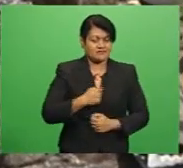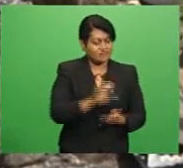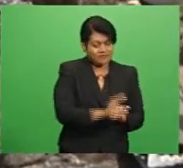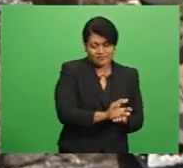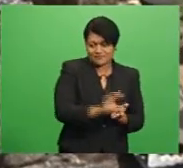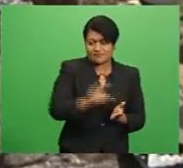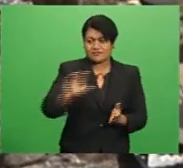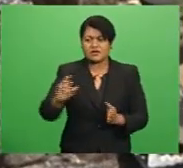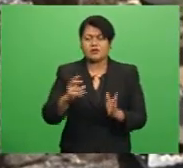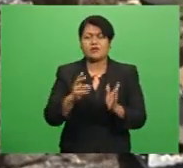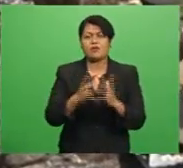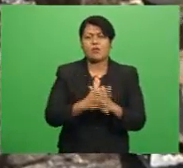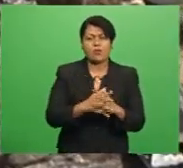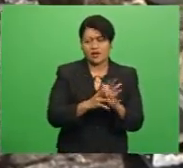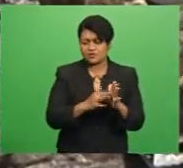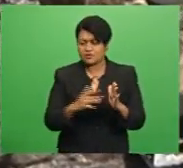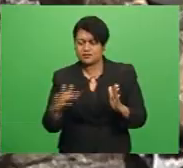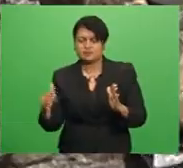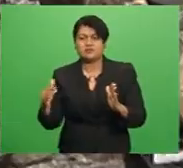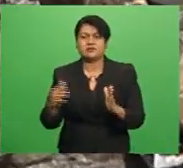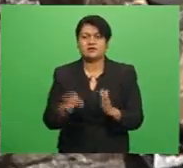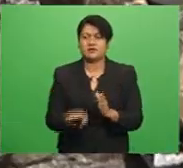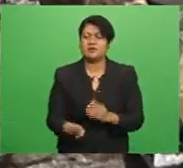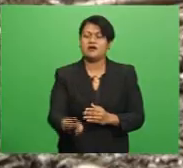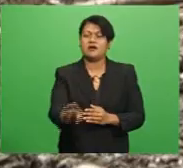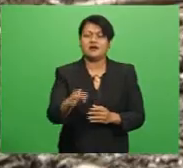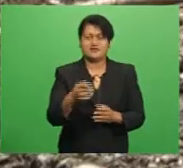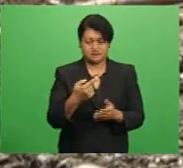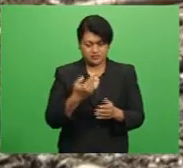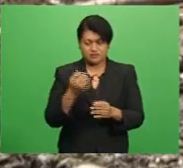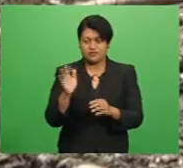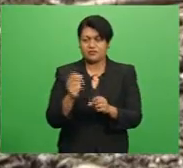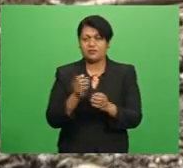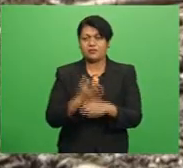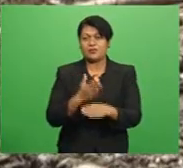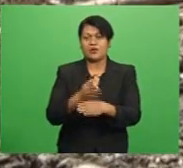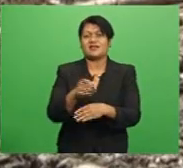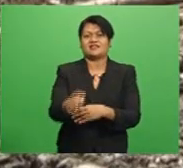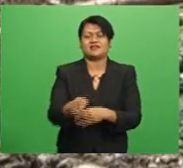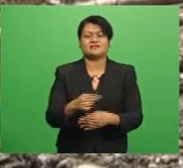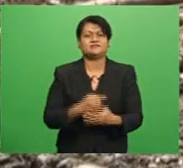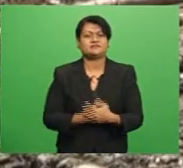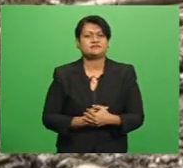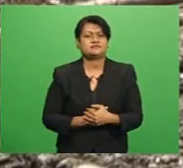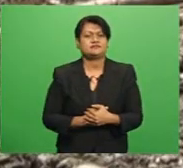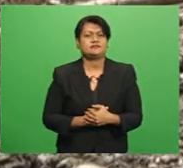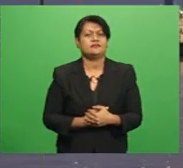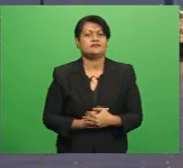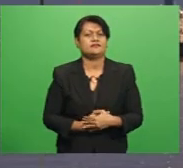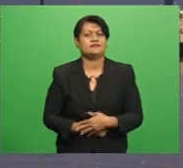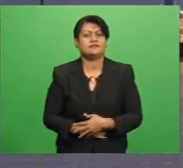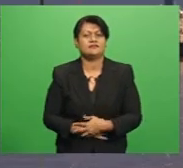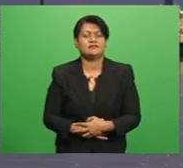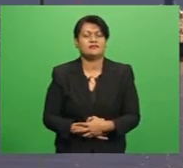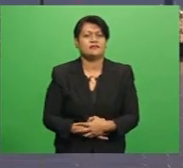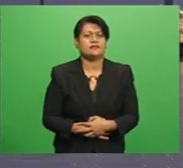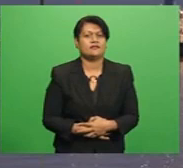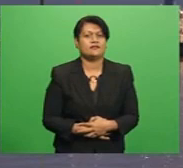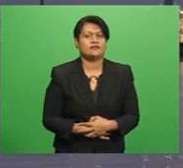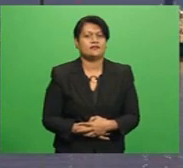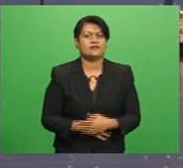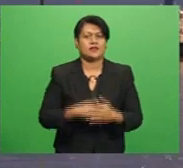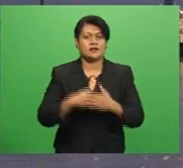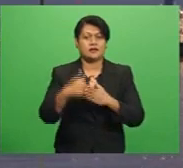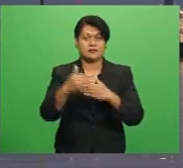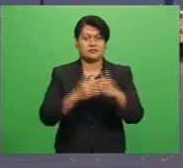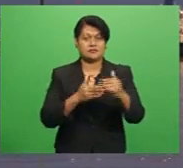in Wainonumboa to undertake the same rehabilitation work. Eleanor Turangaivu, FBC News. The management